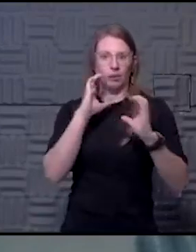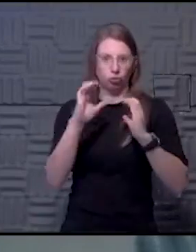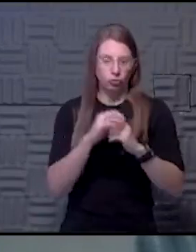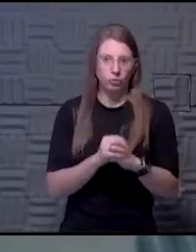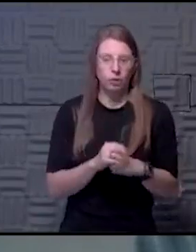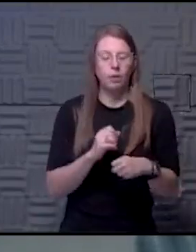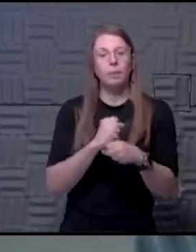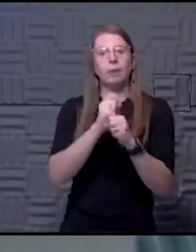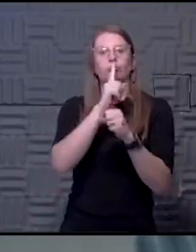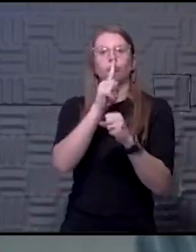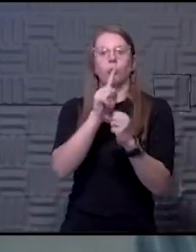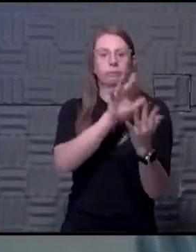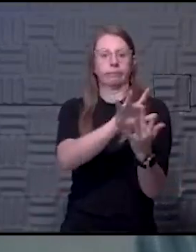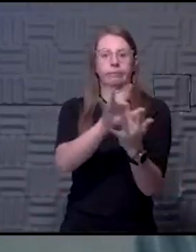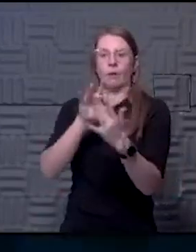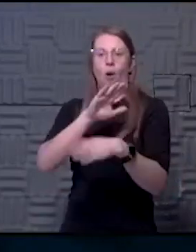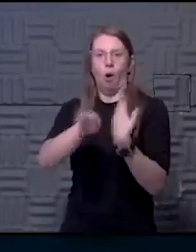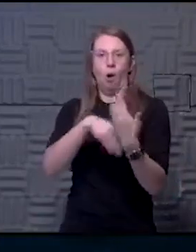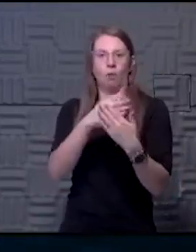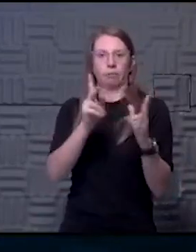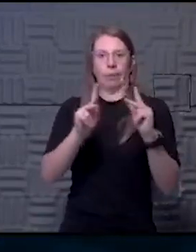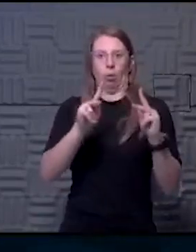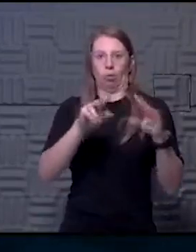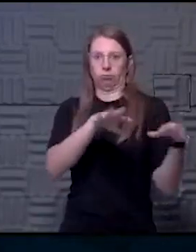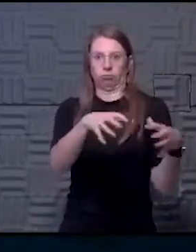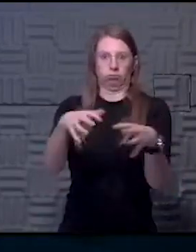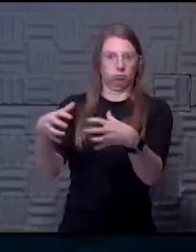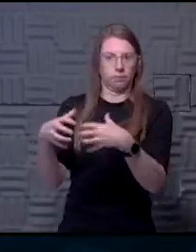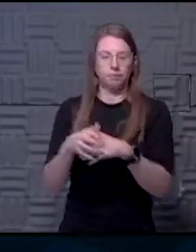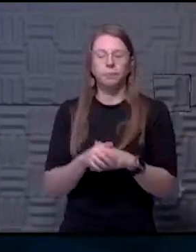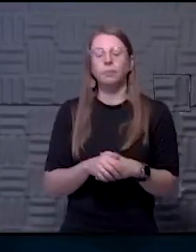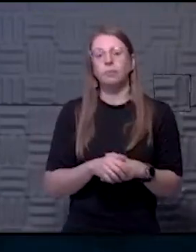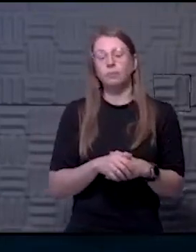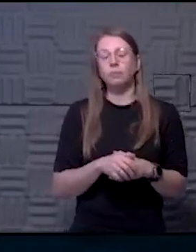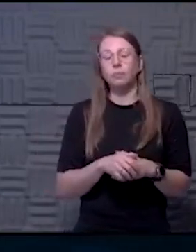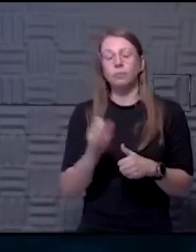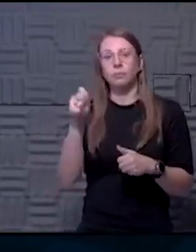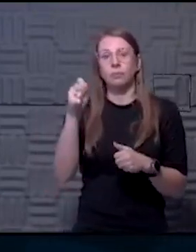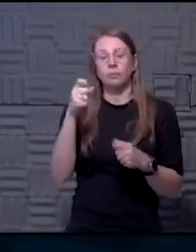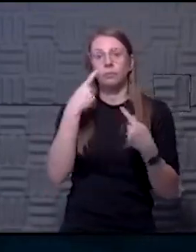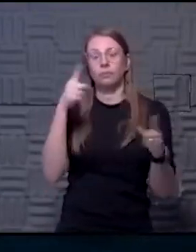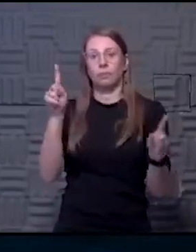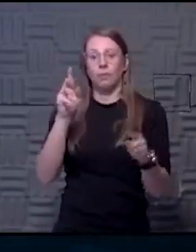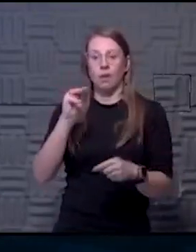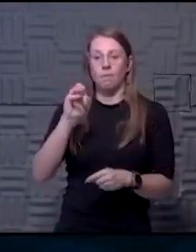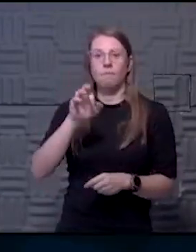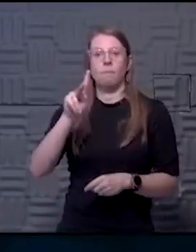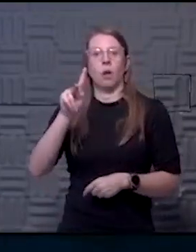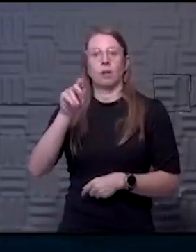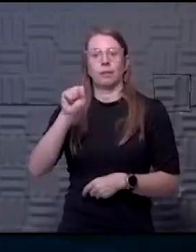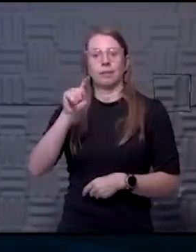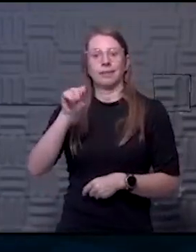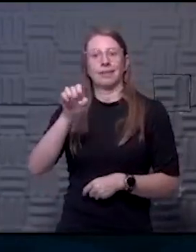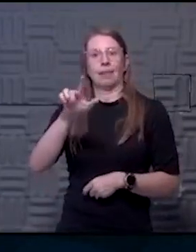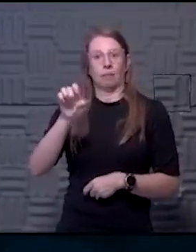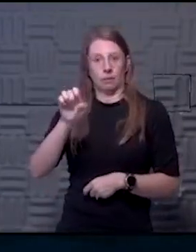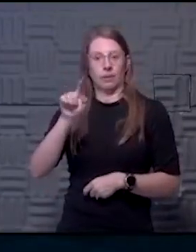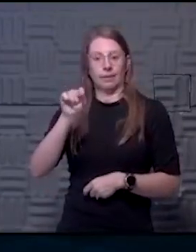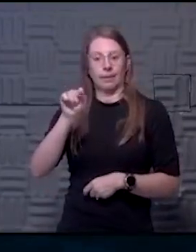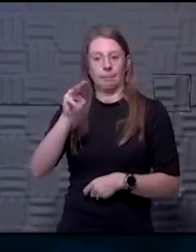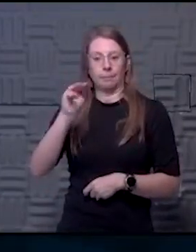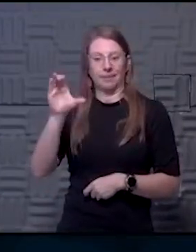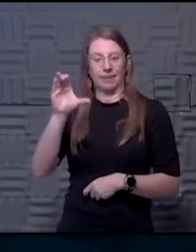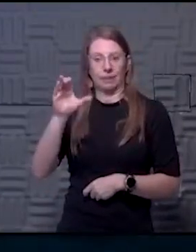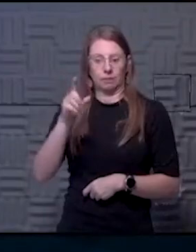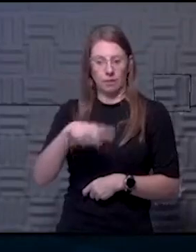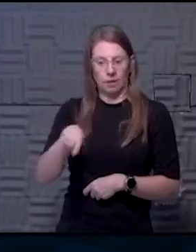trying to make sure we reach all groups. Yeah, I think just a special shout out. I know that Mark Steele and the team at Truman Medical Center have done a great job at reaching